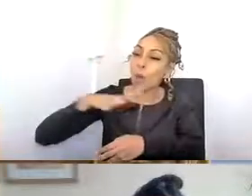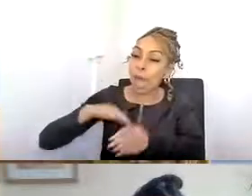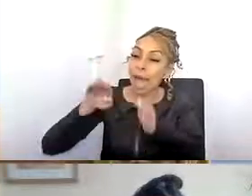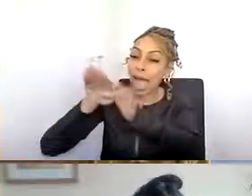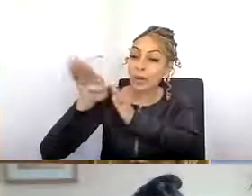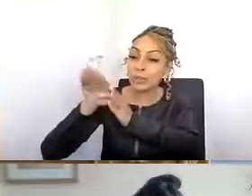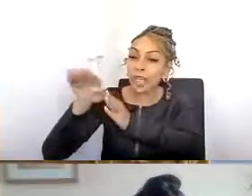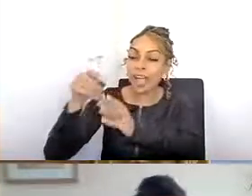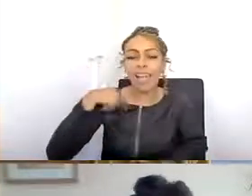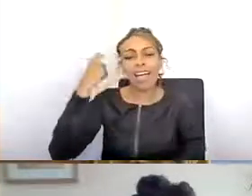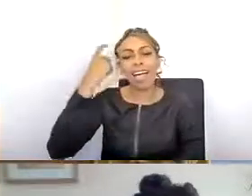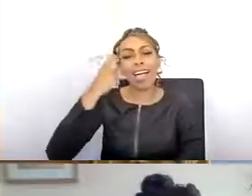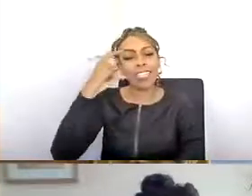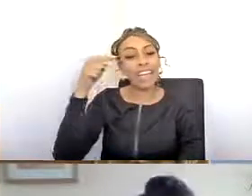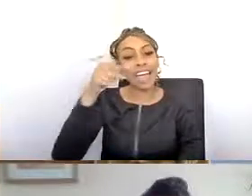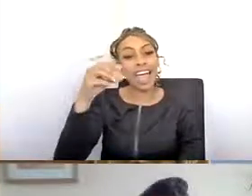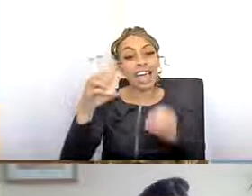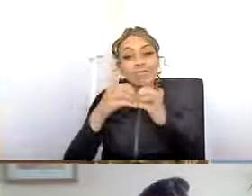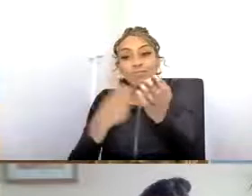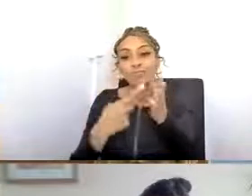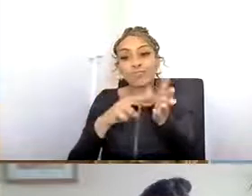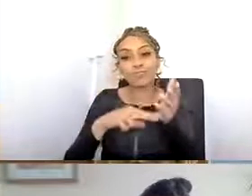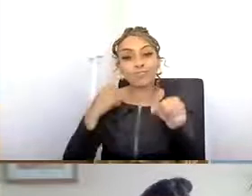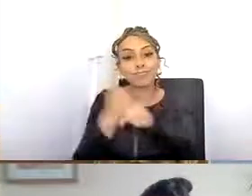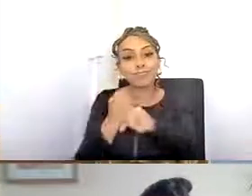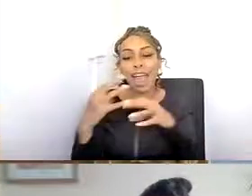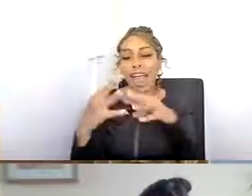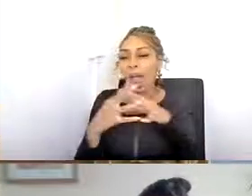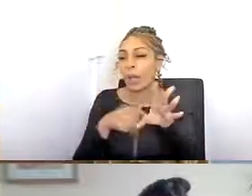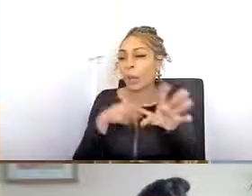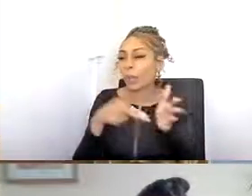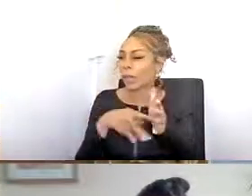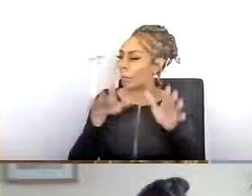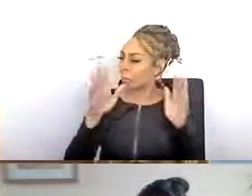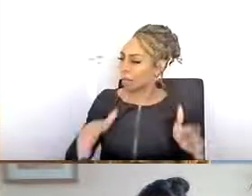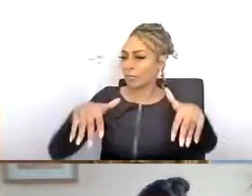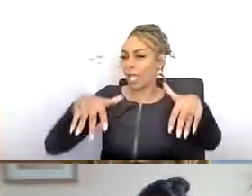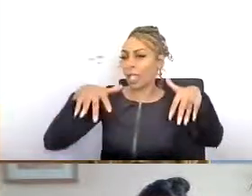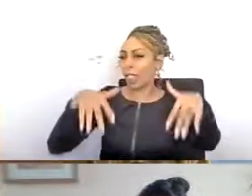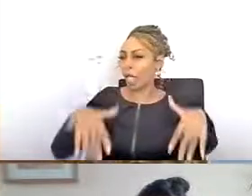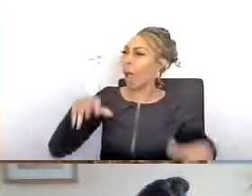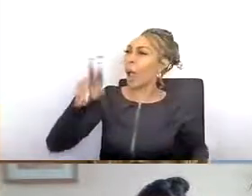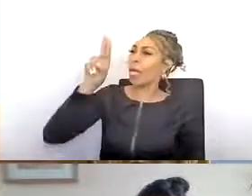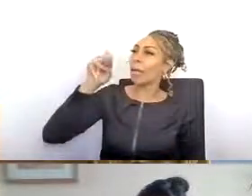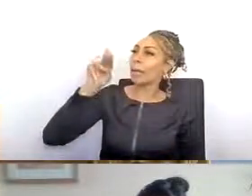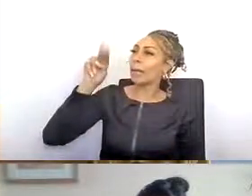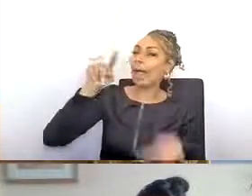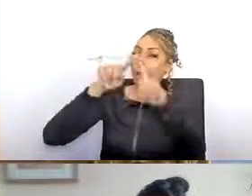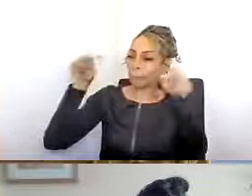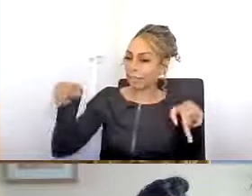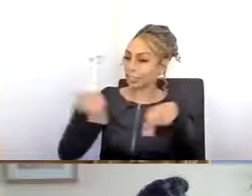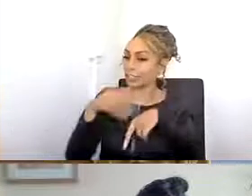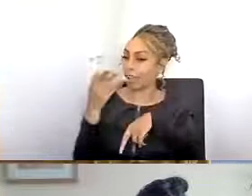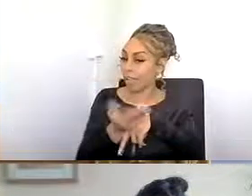of think about Brandgren, and I think he was rather lonely when he was living in his house and painted this picture.